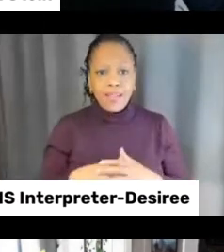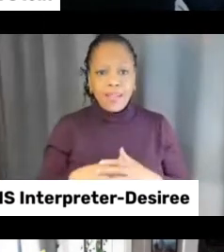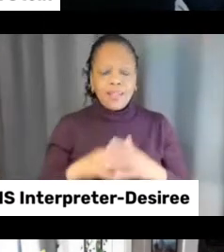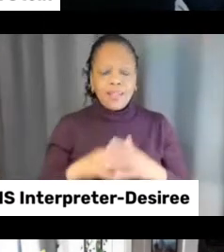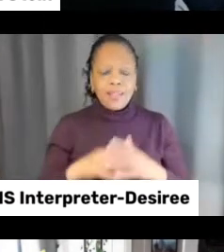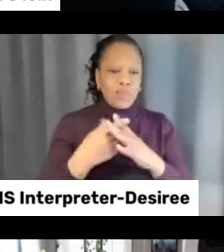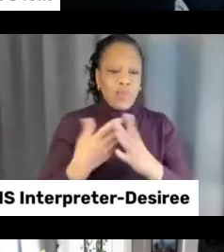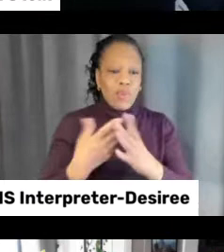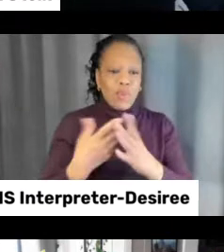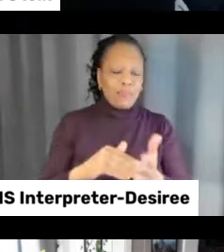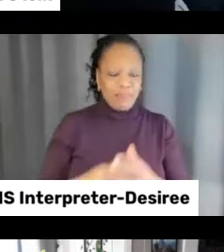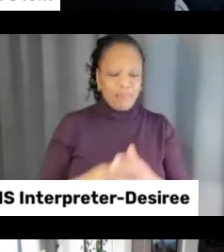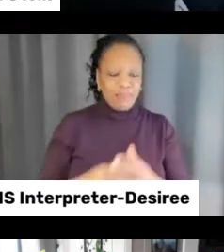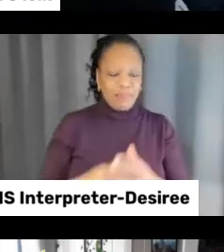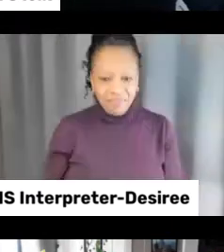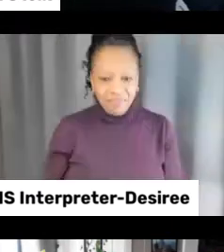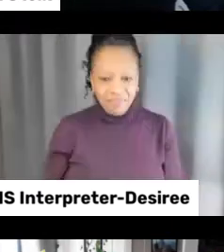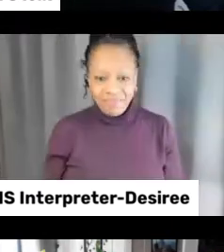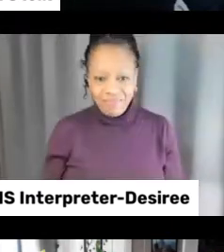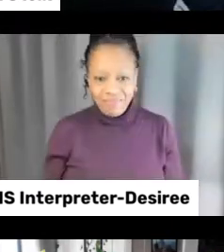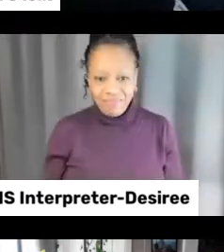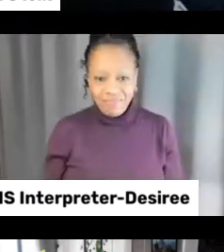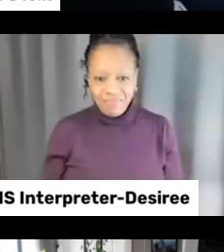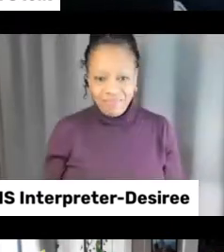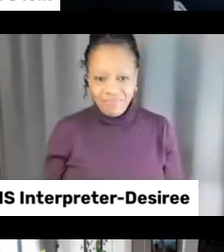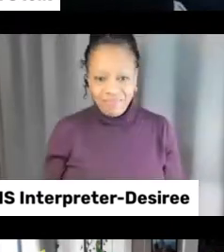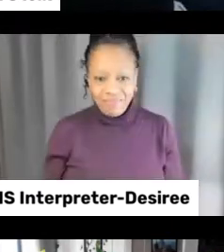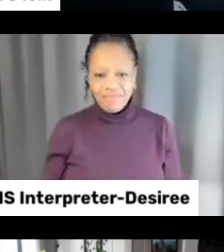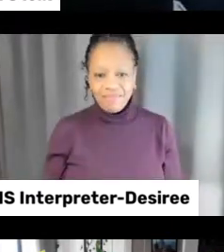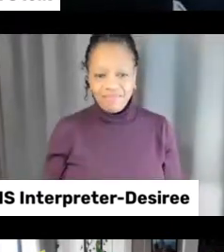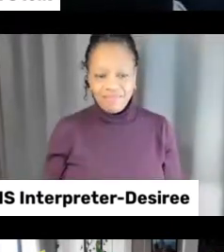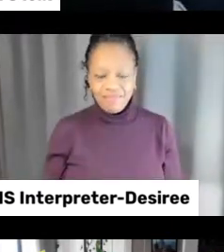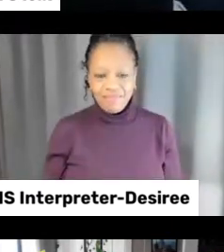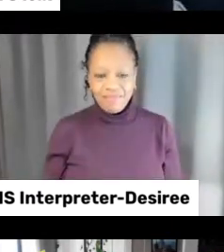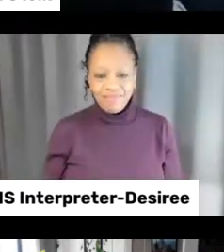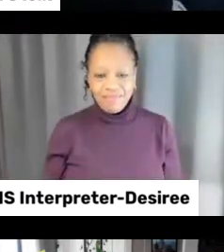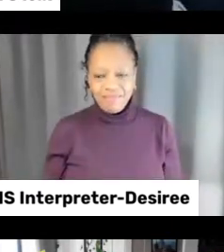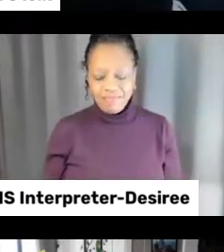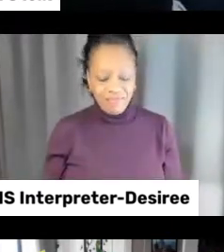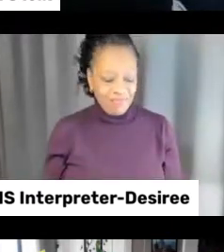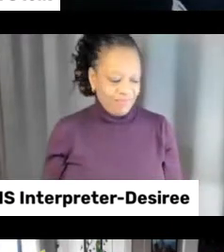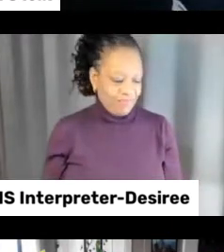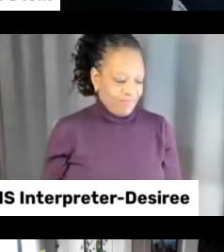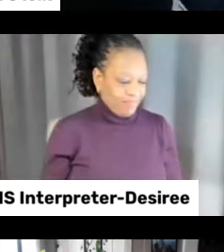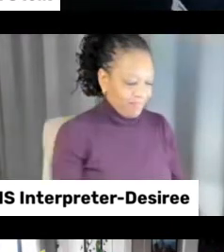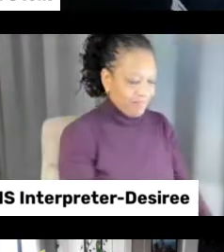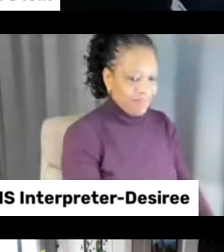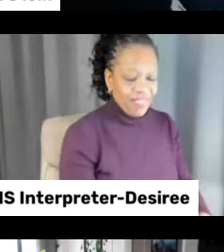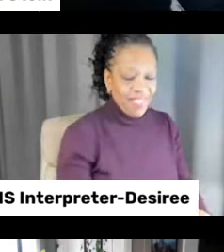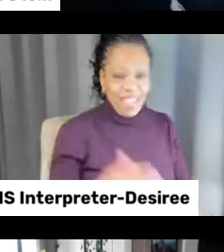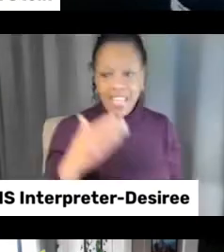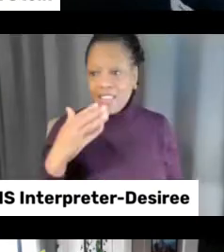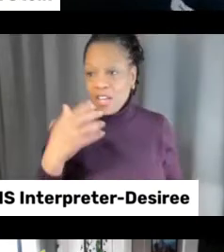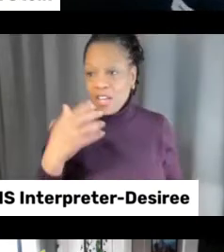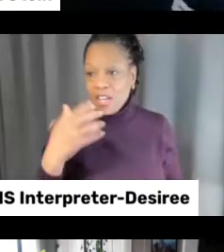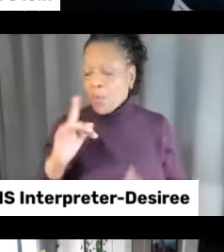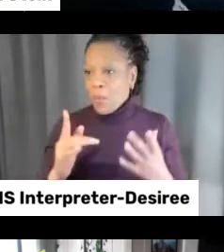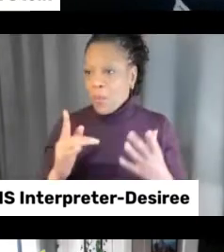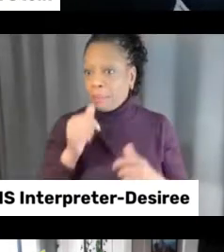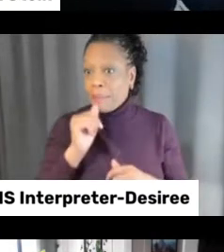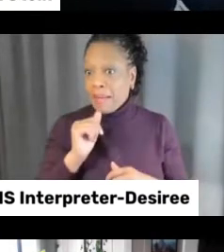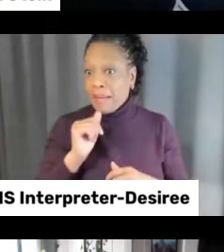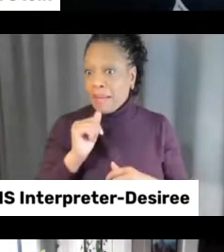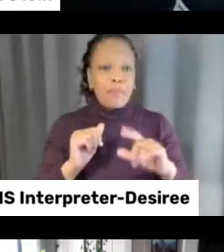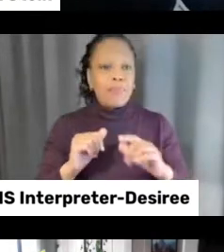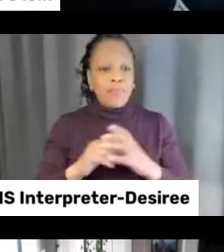again. All right. Thanks for your patience with my tech here. We're a powerful alliance